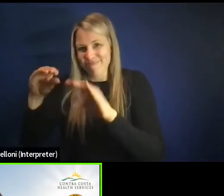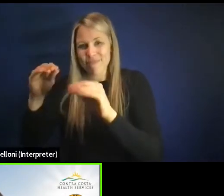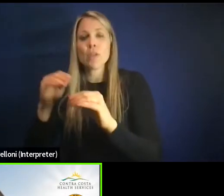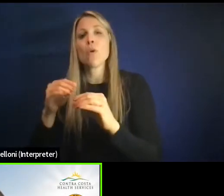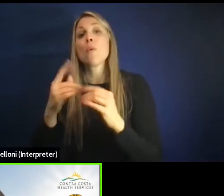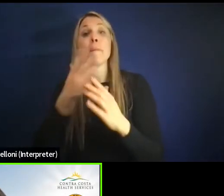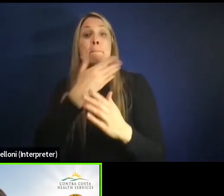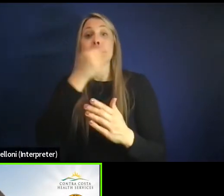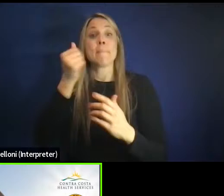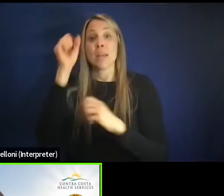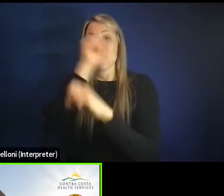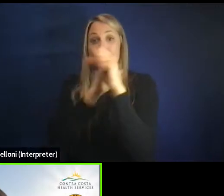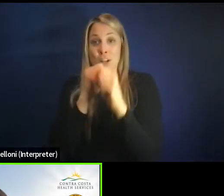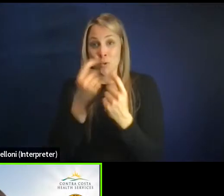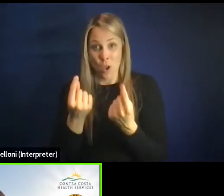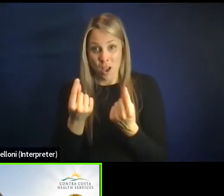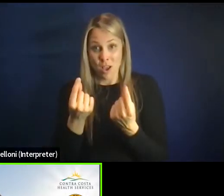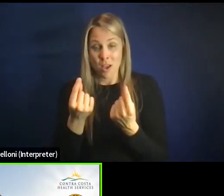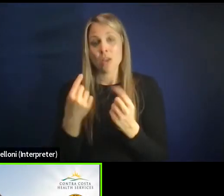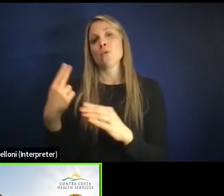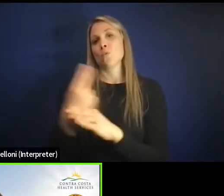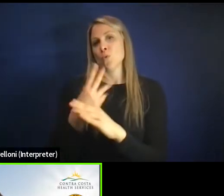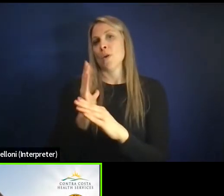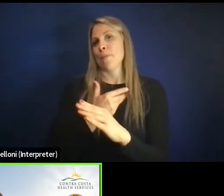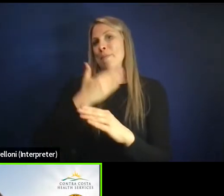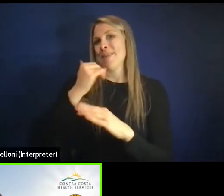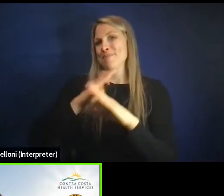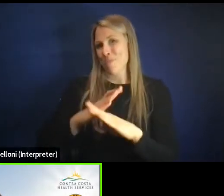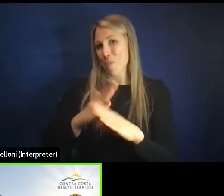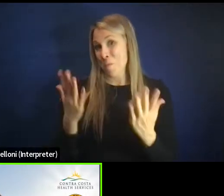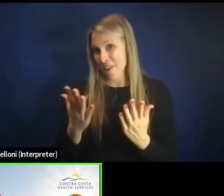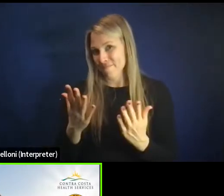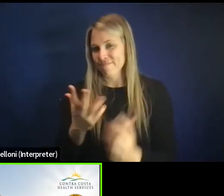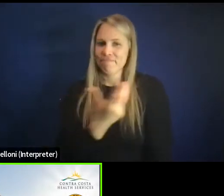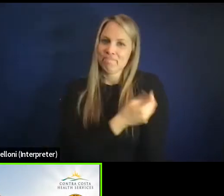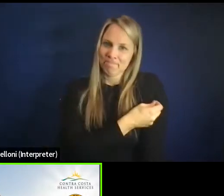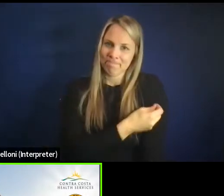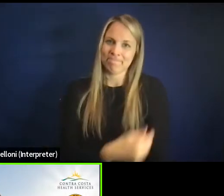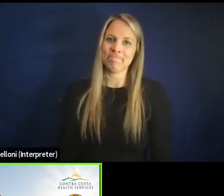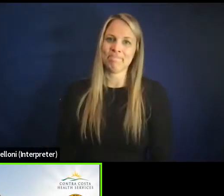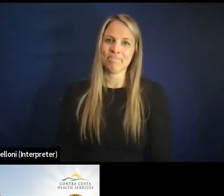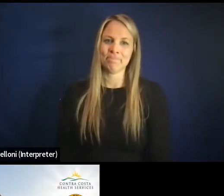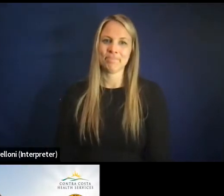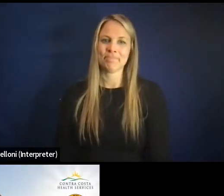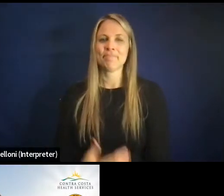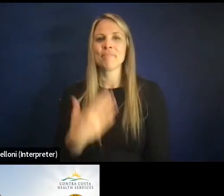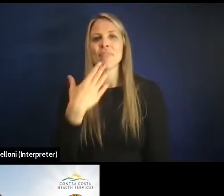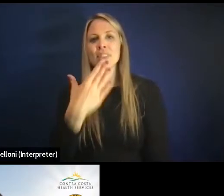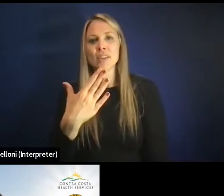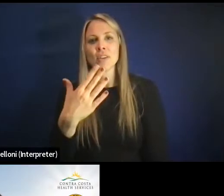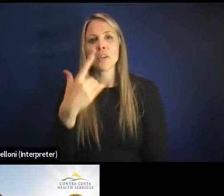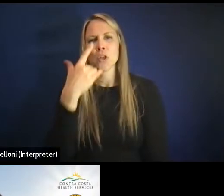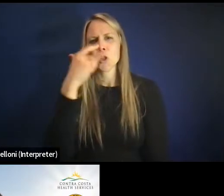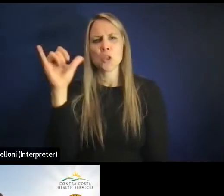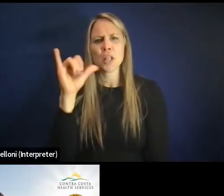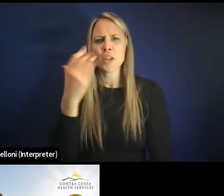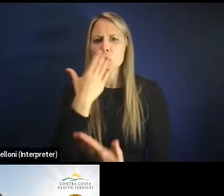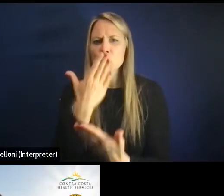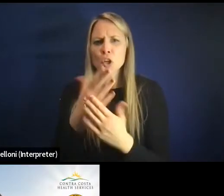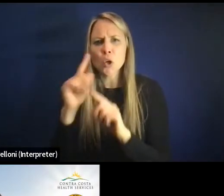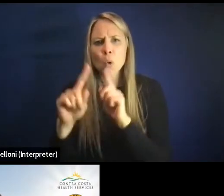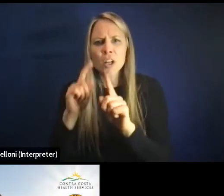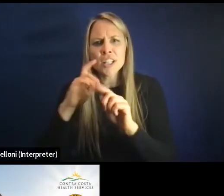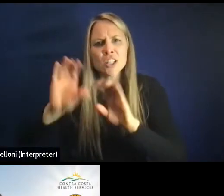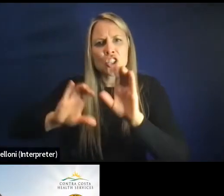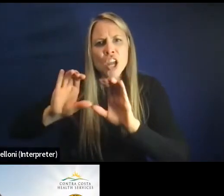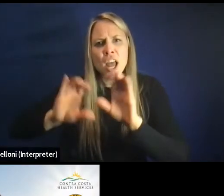right now is to use our best protection, which is the vaccination. Thank you. Now it looks like we have some good questions in the chat,